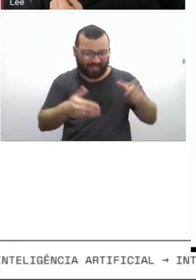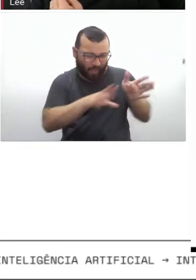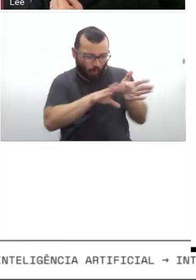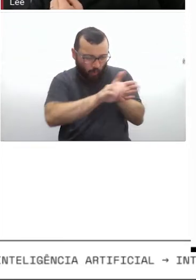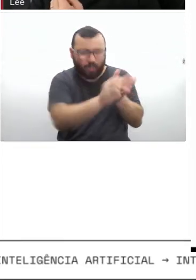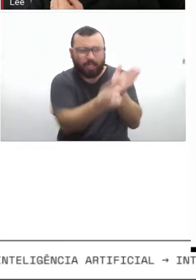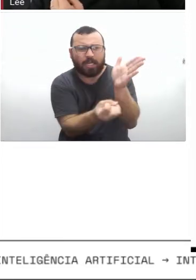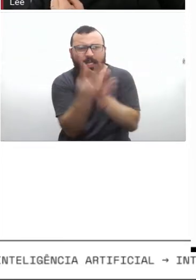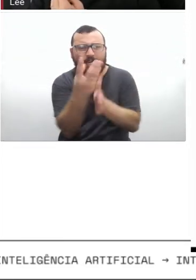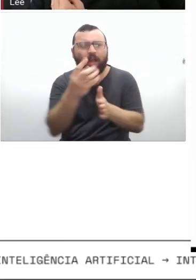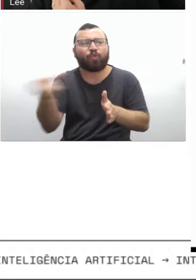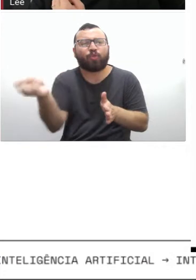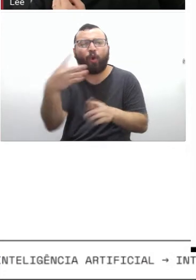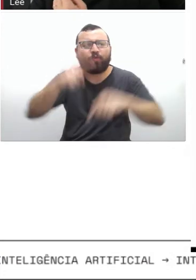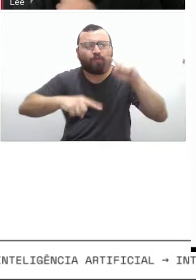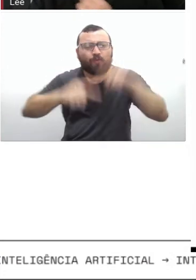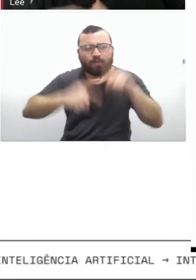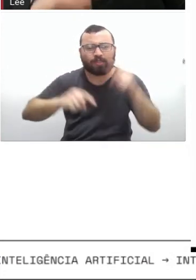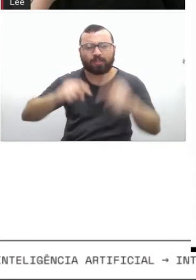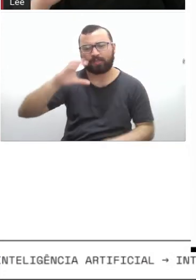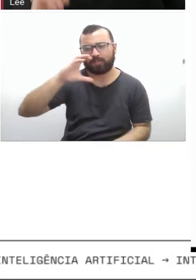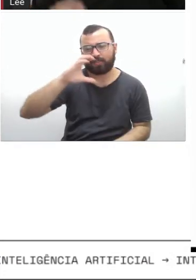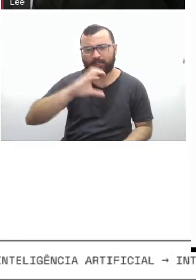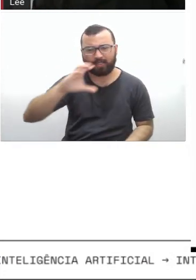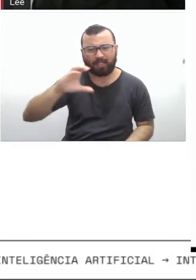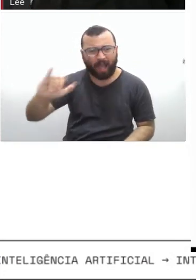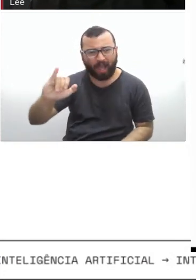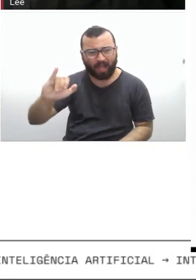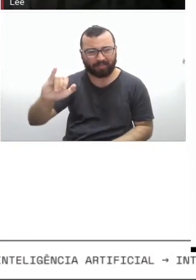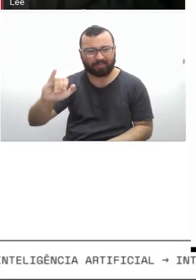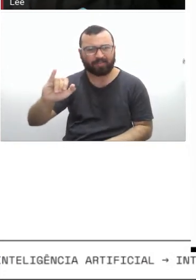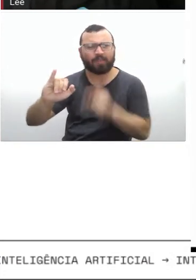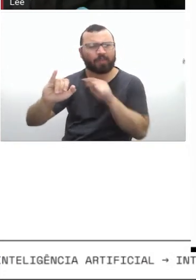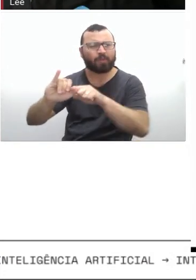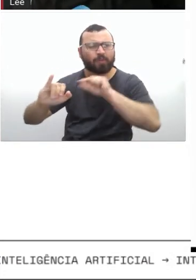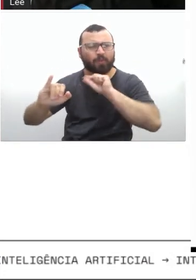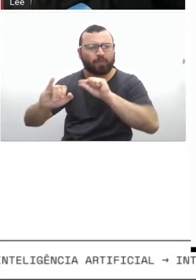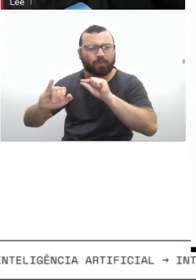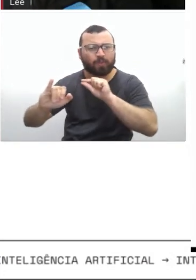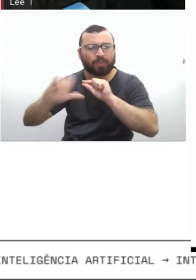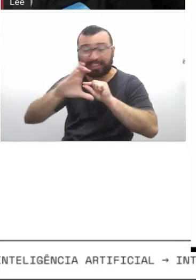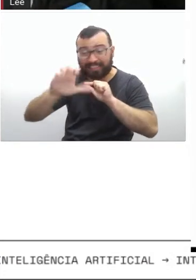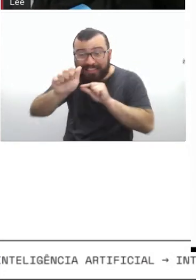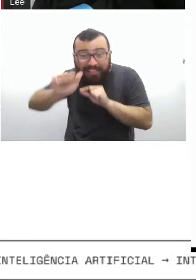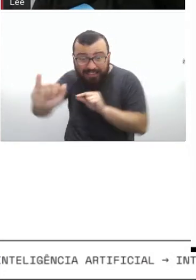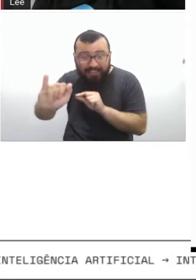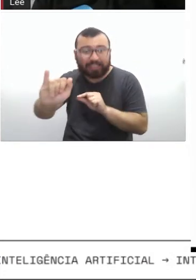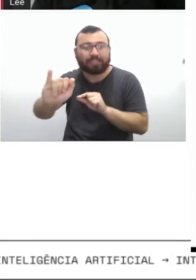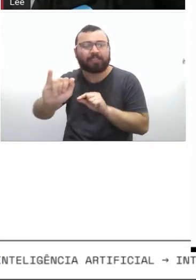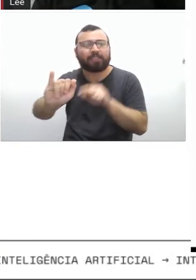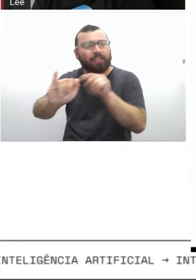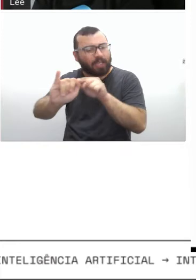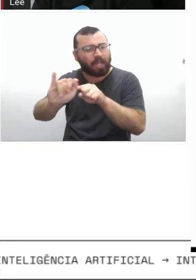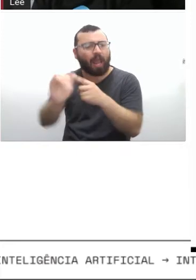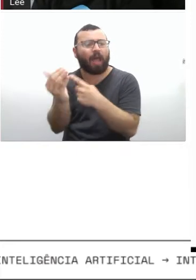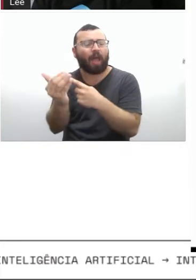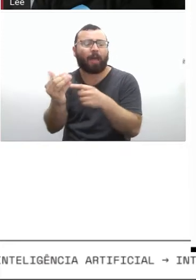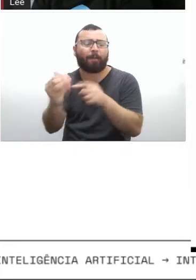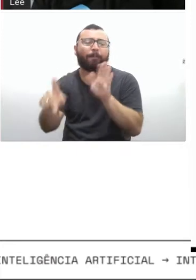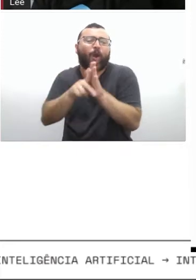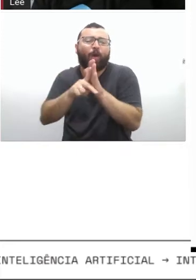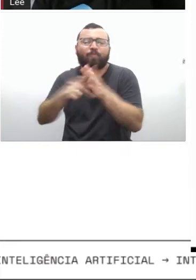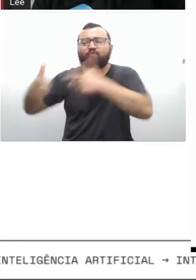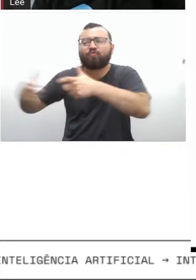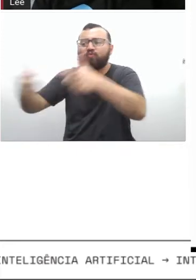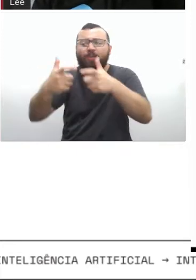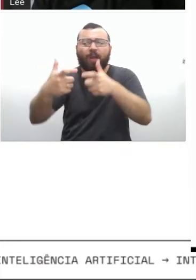called cciInsights. And it was a tool that mainly we created in first place for contact centers to